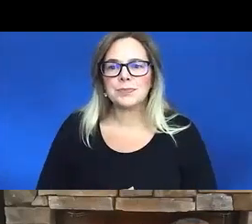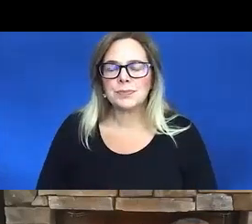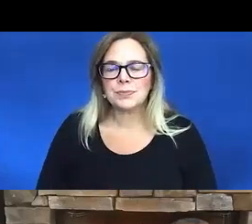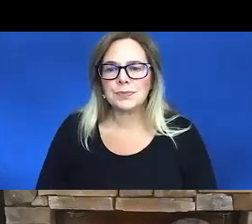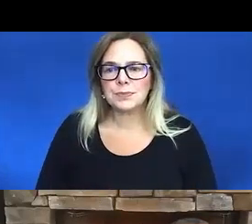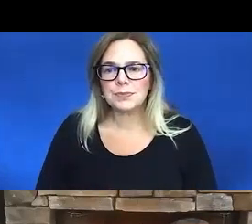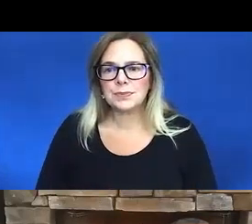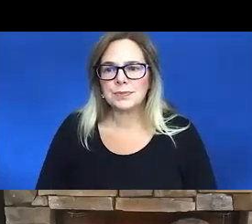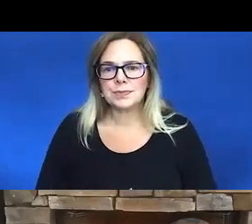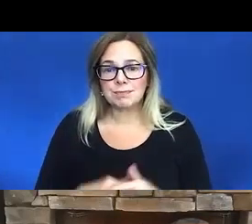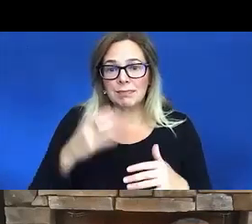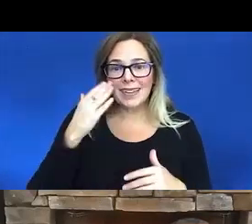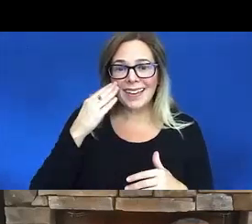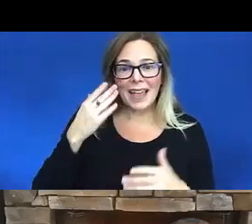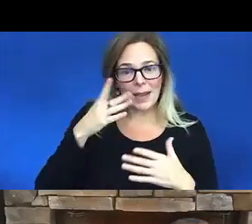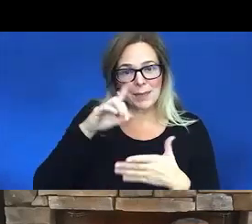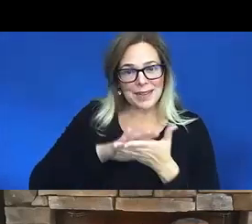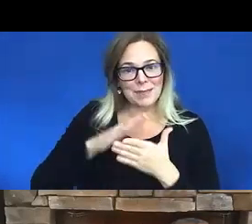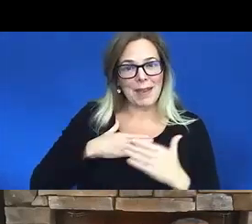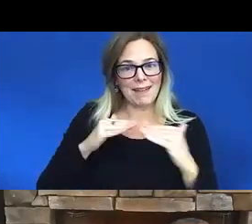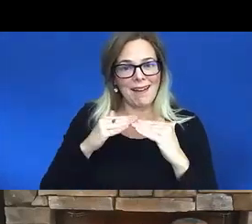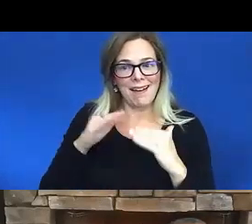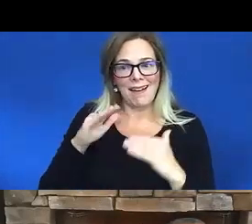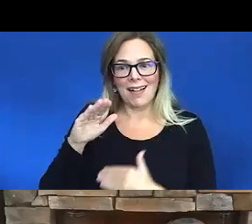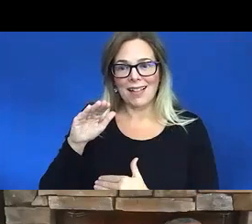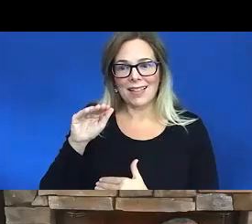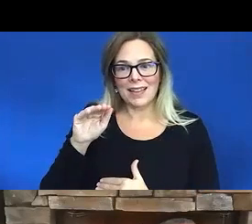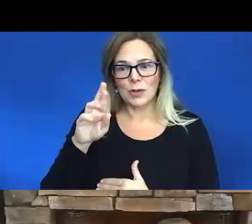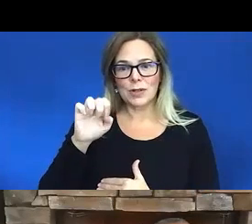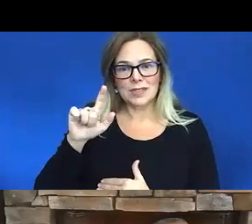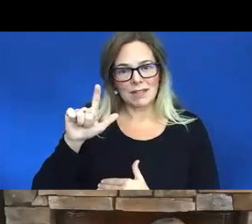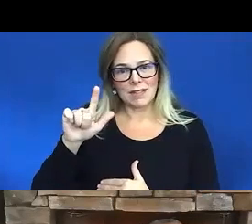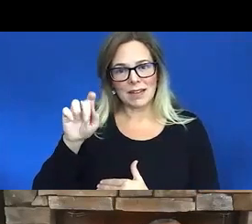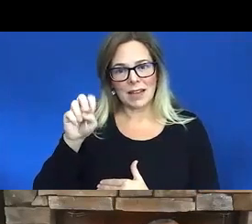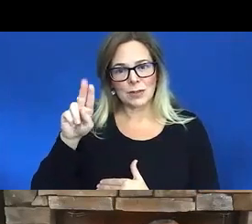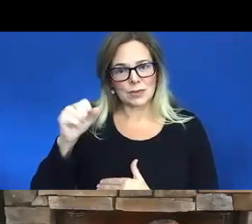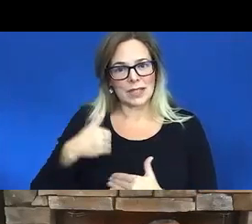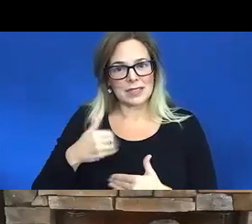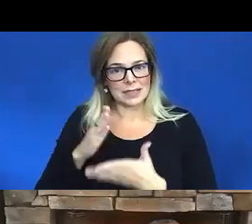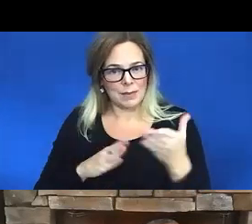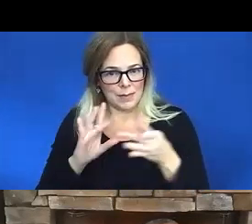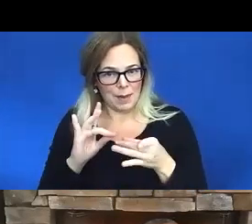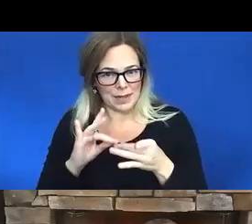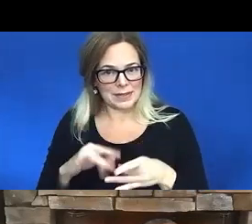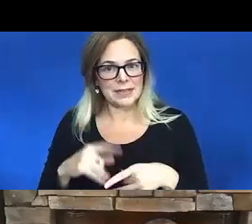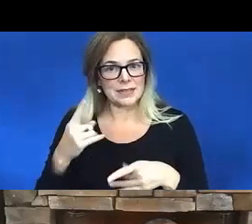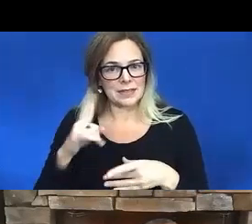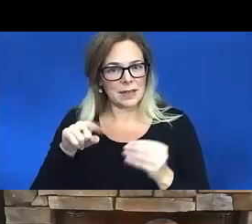Hi, Dr. Washer. Yes. So yes, there is a plan to activate